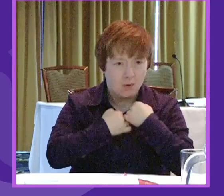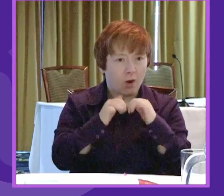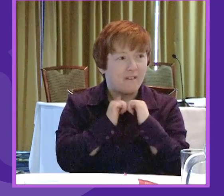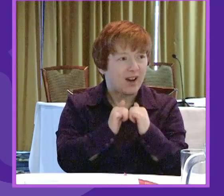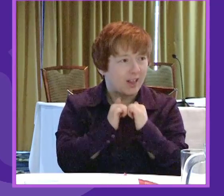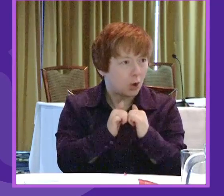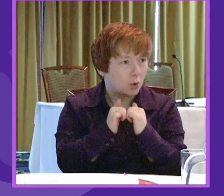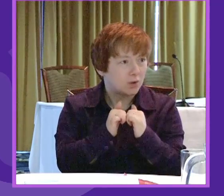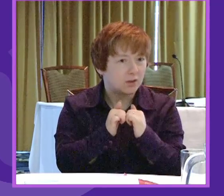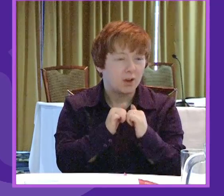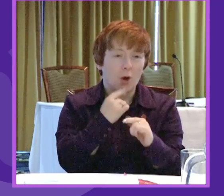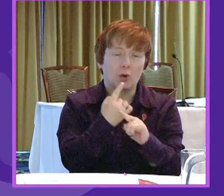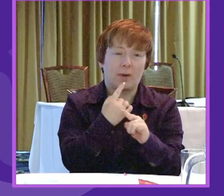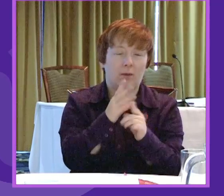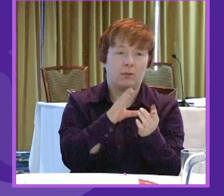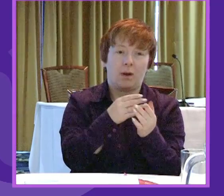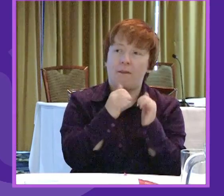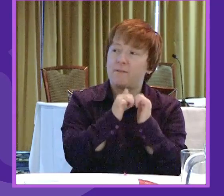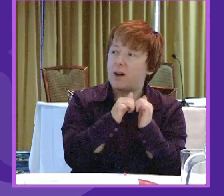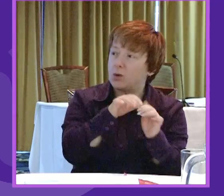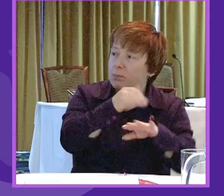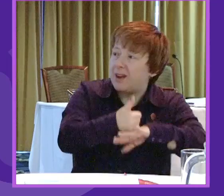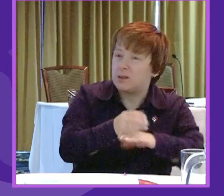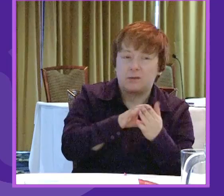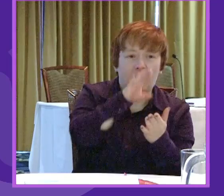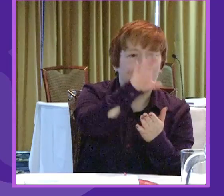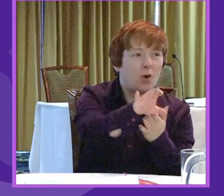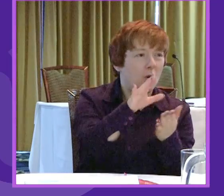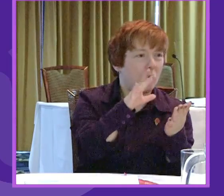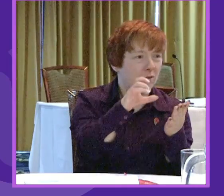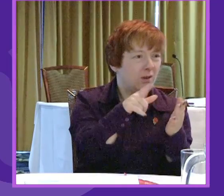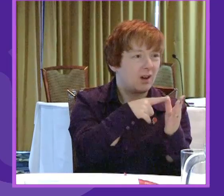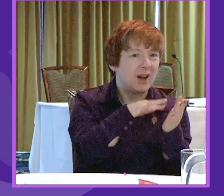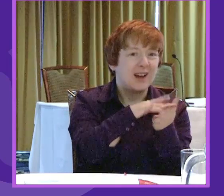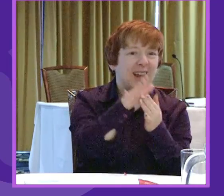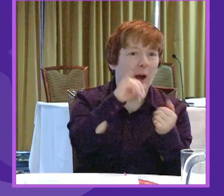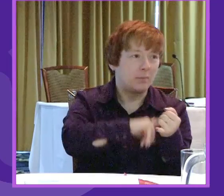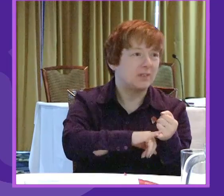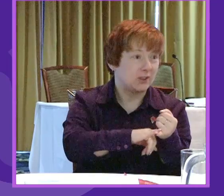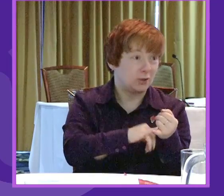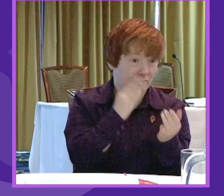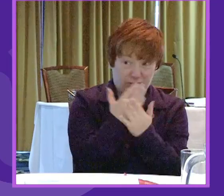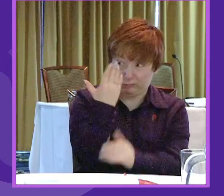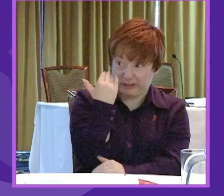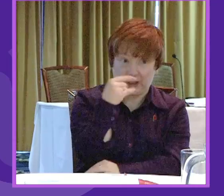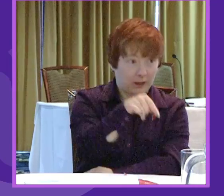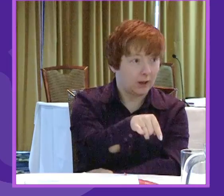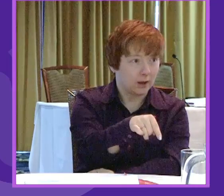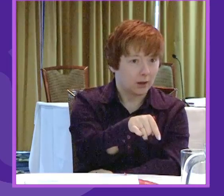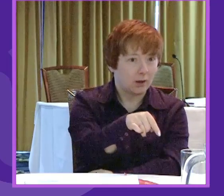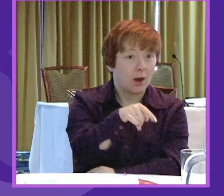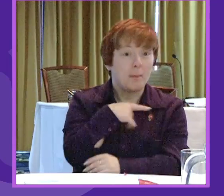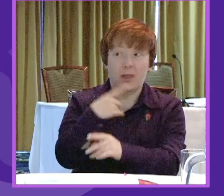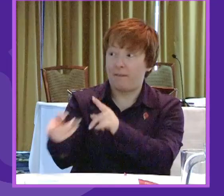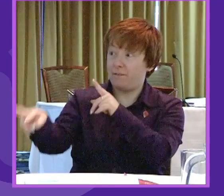into what are values. It's about values-based commissioning for CAMHS, specifically this paper. It's literally just come out. And actually, we were one